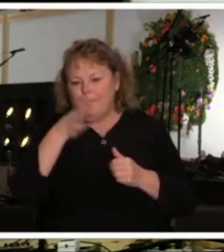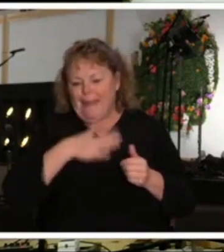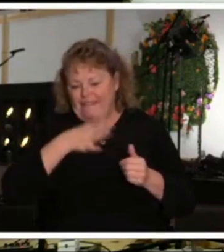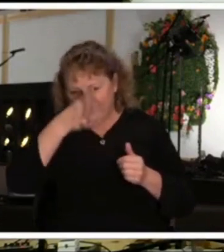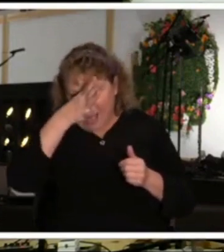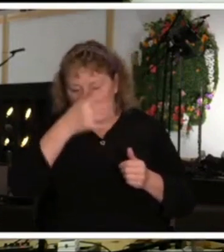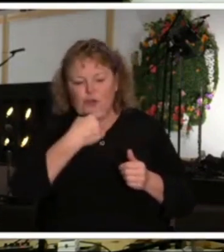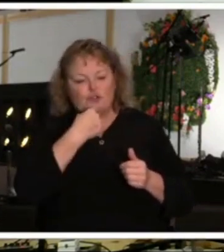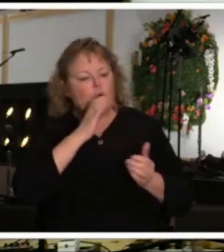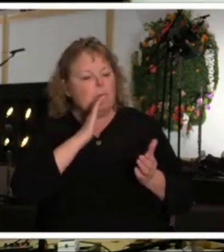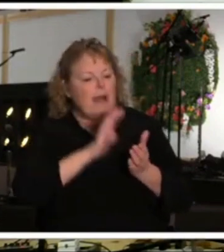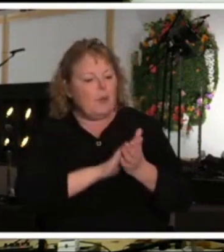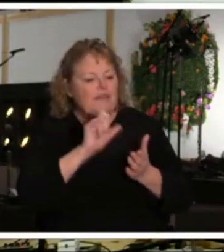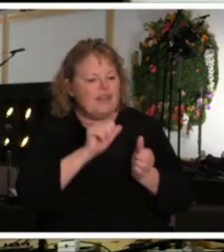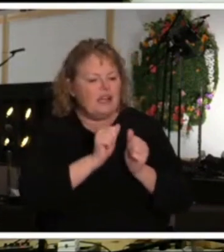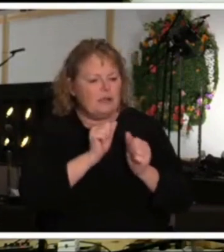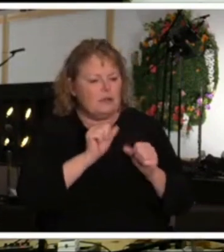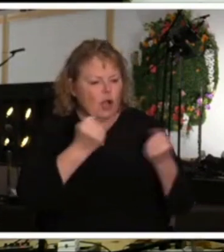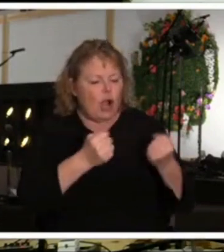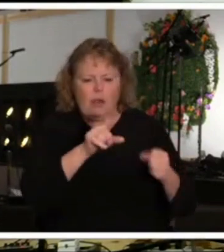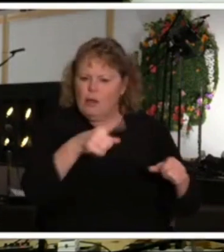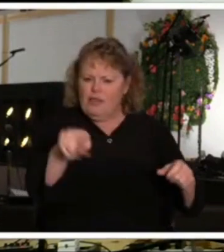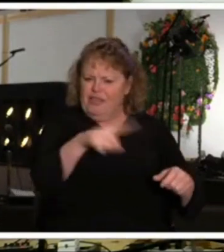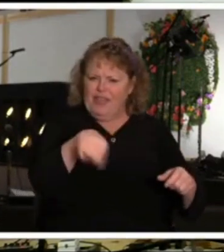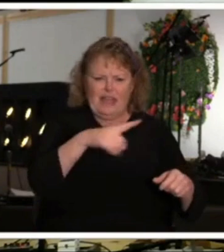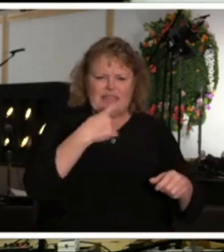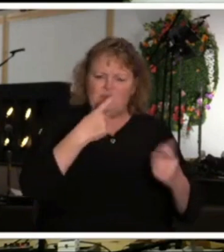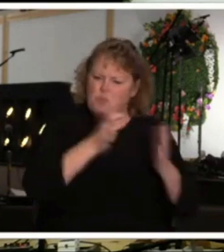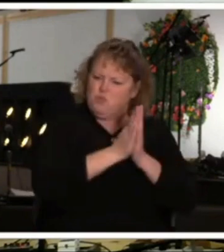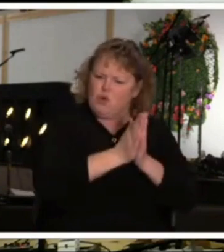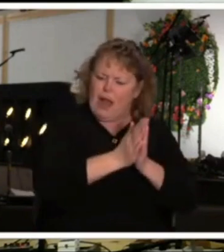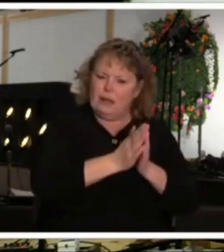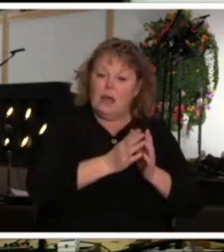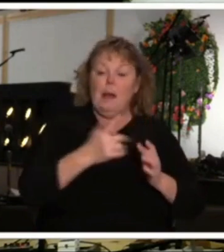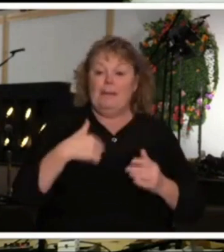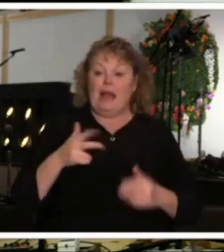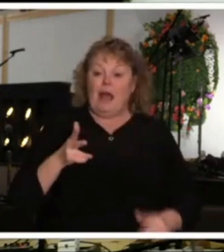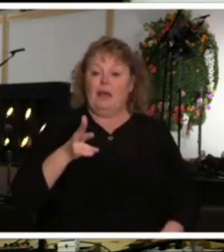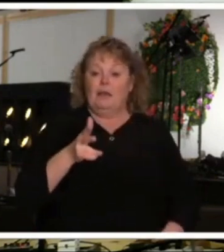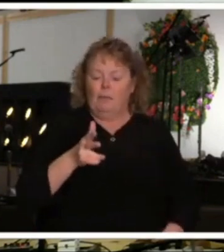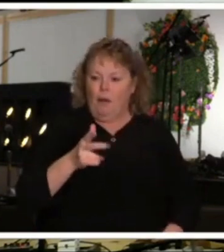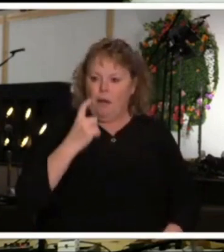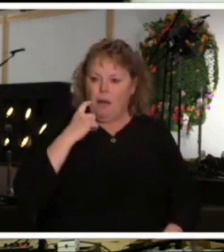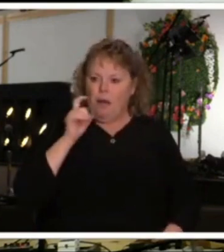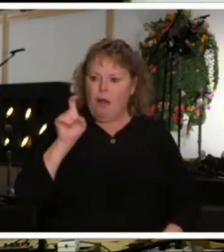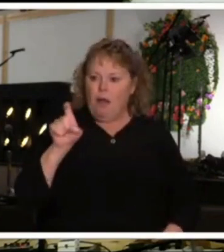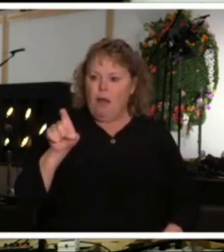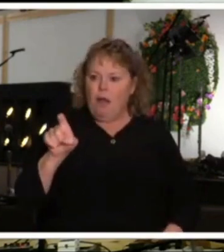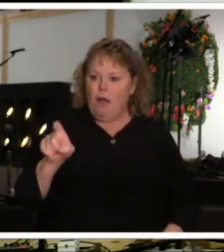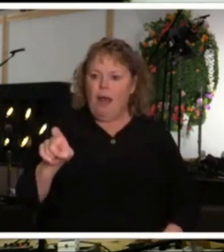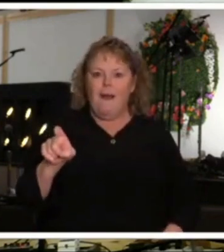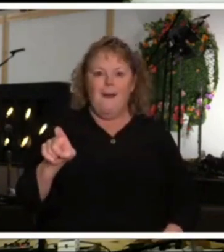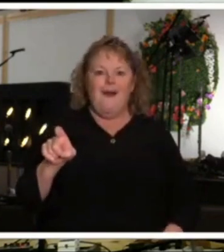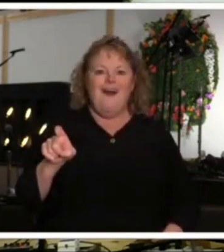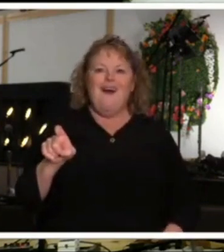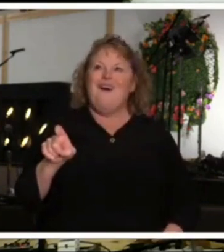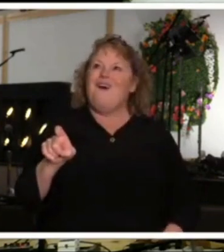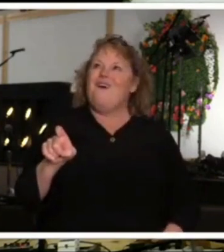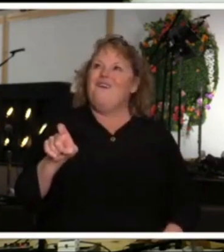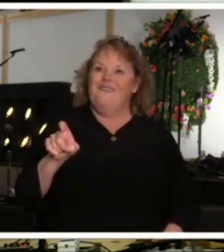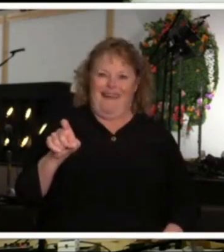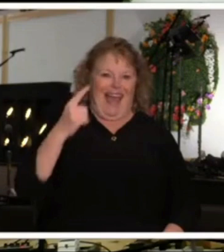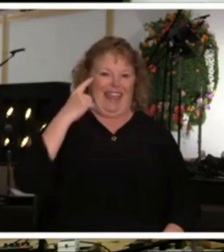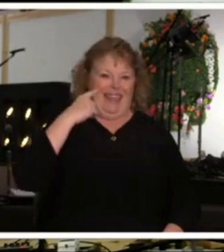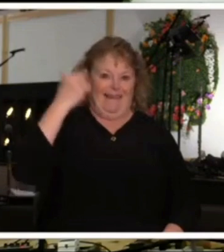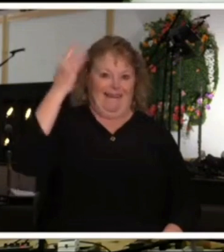car. And they're like, let's pray. We're going to pray about it. But I saw this car, and it was almost like, at least I thought, that God said, I